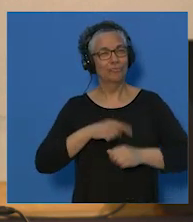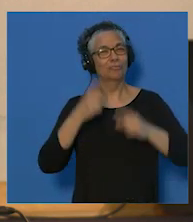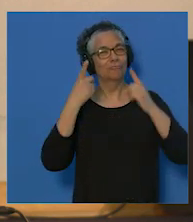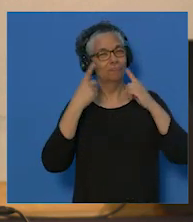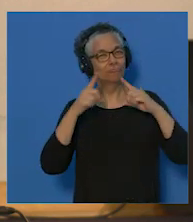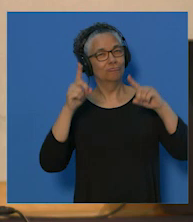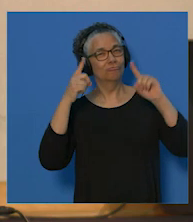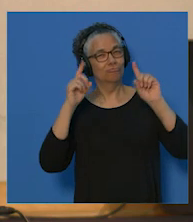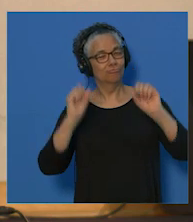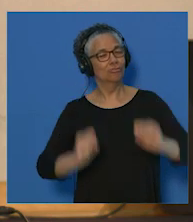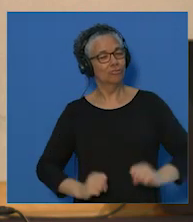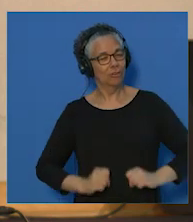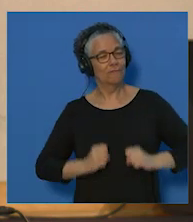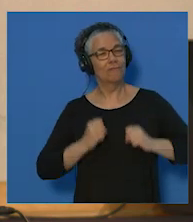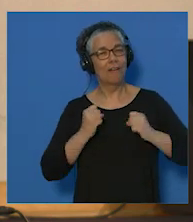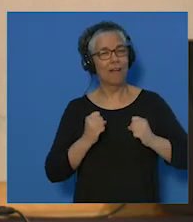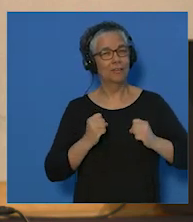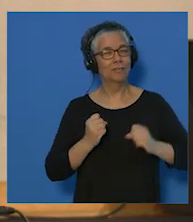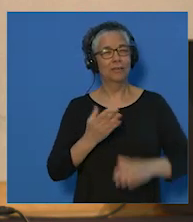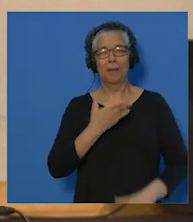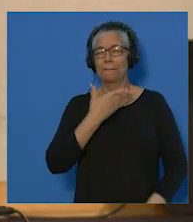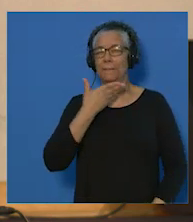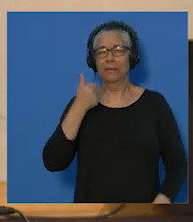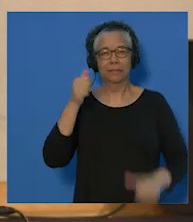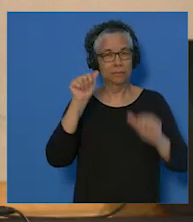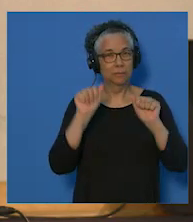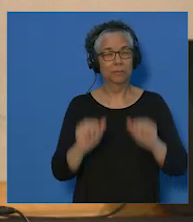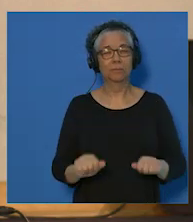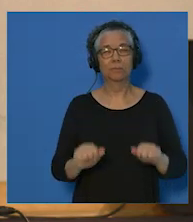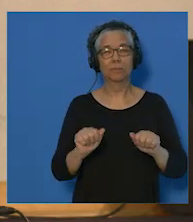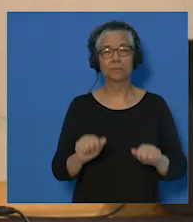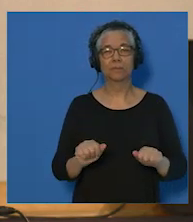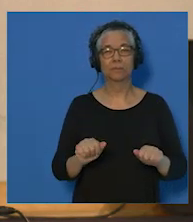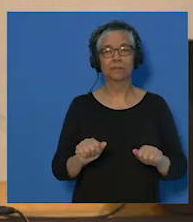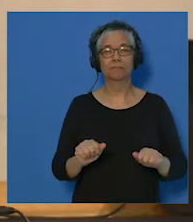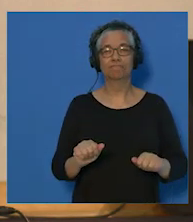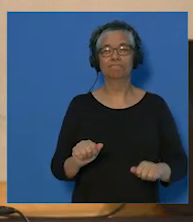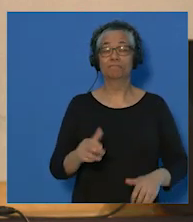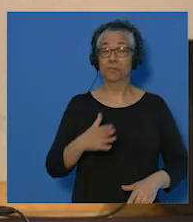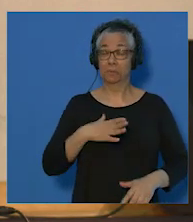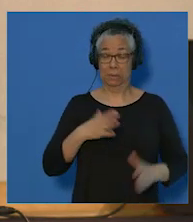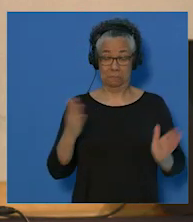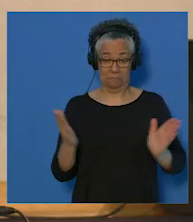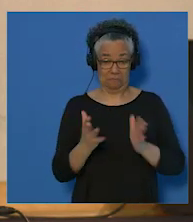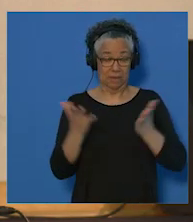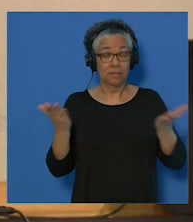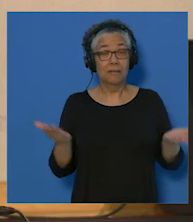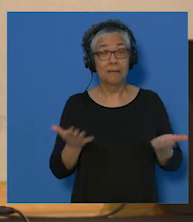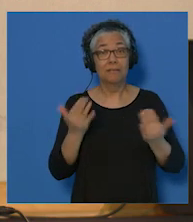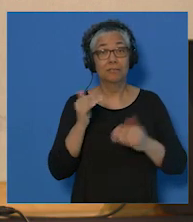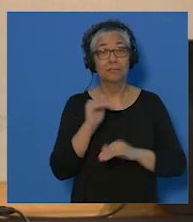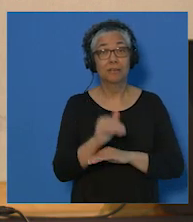this as best we can. My presence here this evening